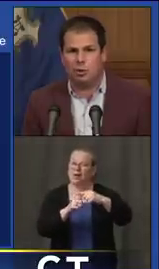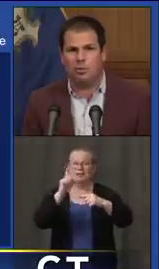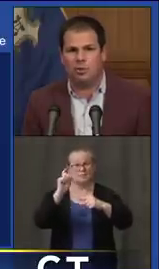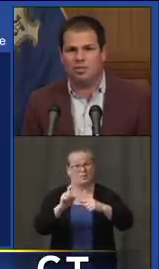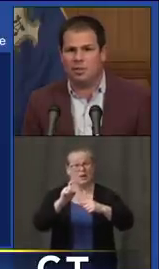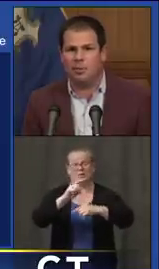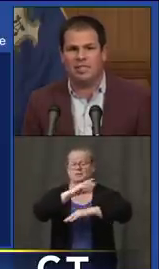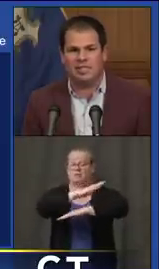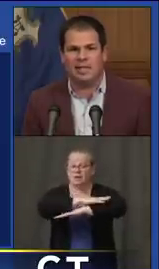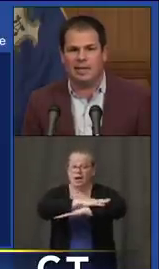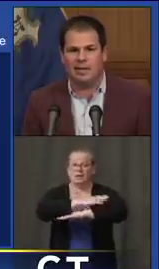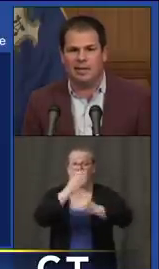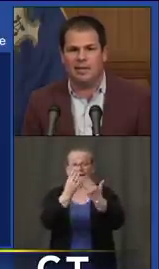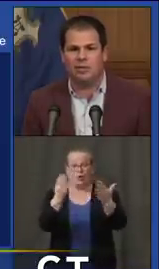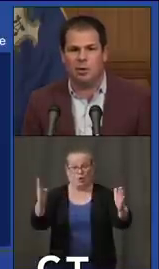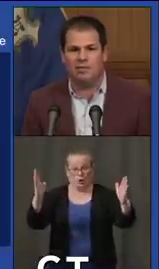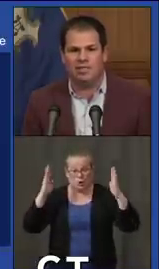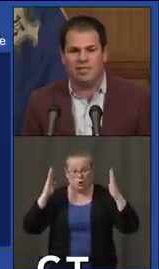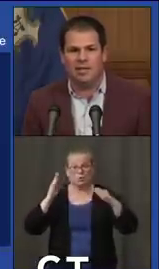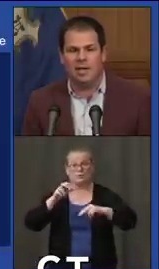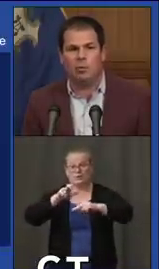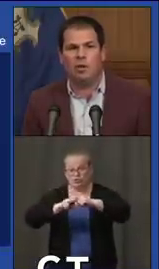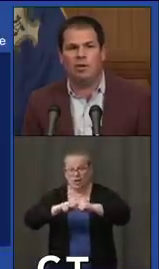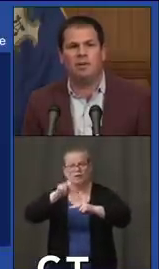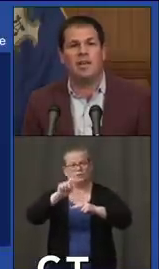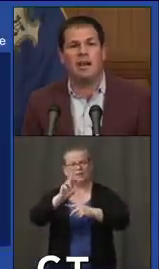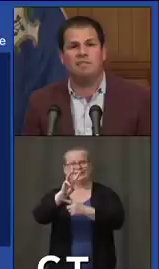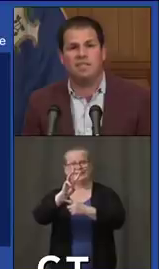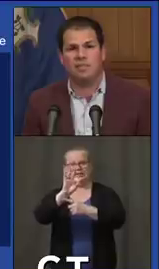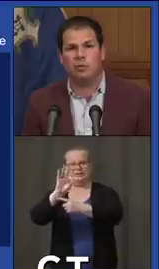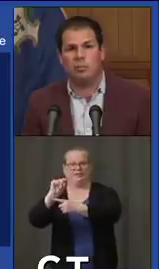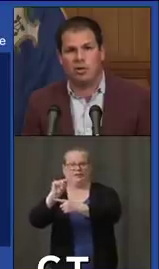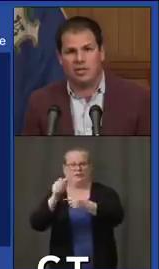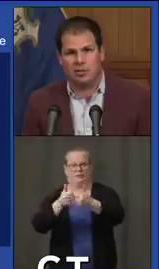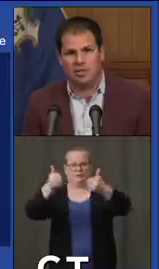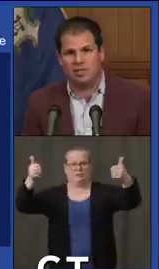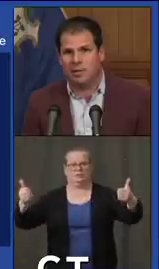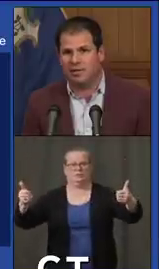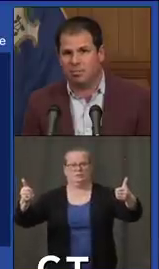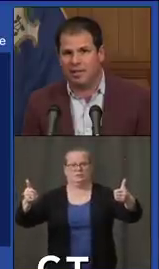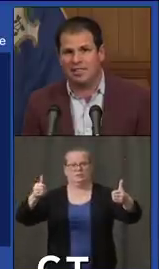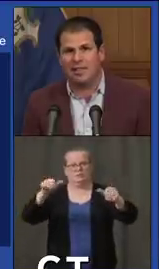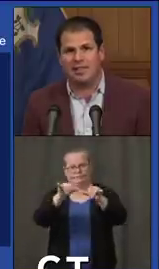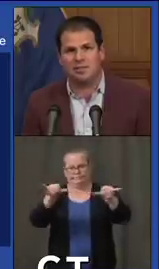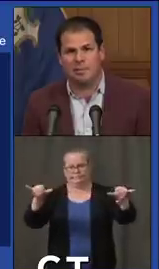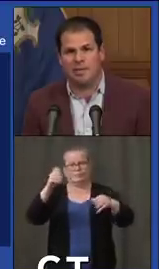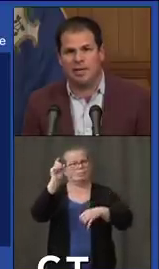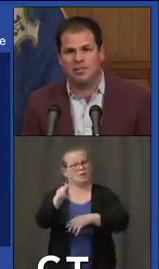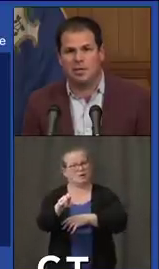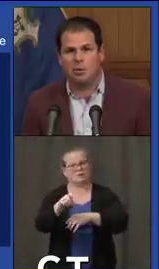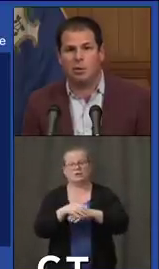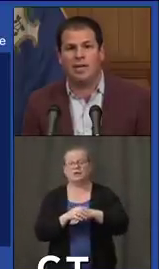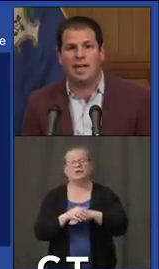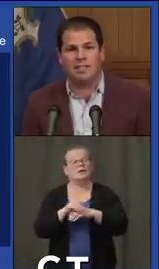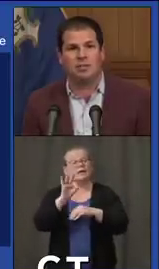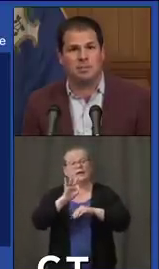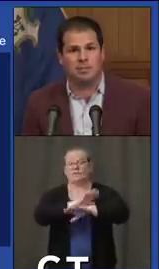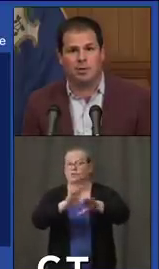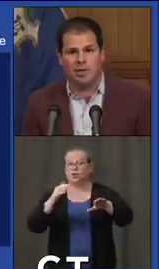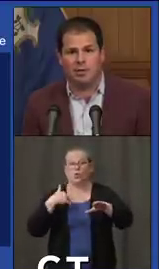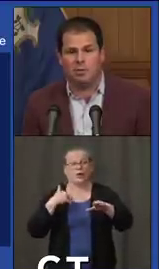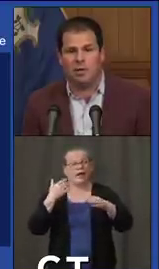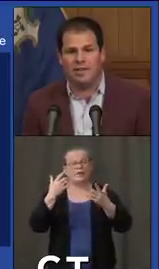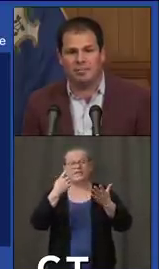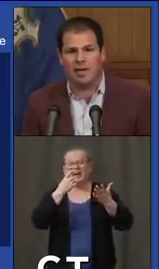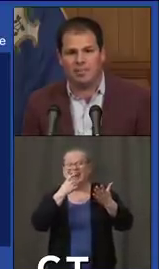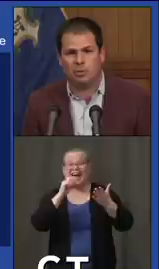empty cubicles, you're going to see that in the new office. And where there are not physical partitions, whether it's plexiglass or something else, we're going to ask those to be put